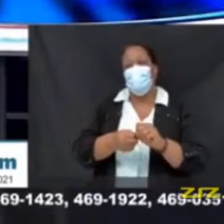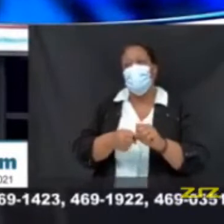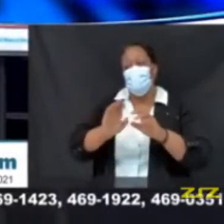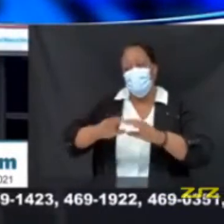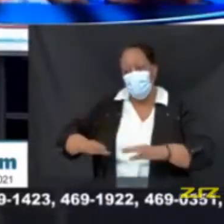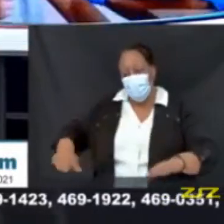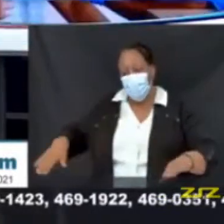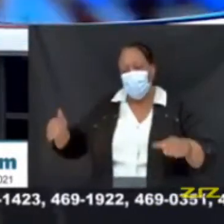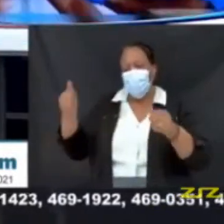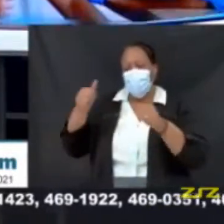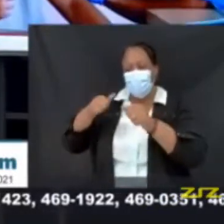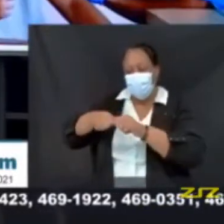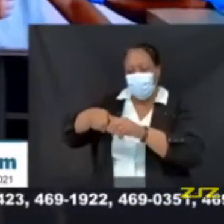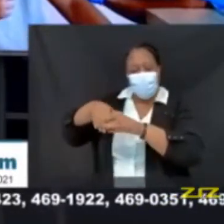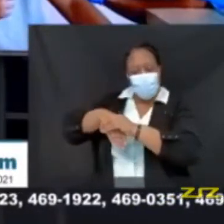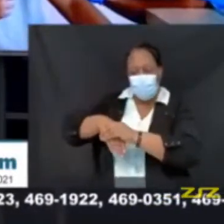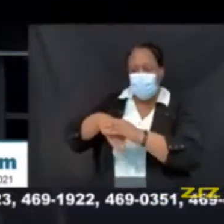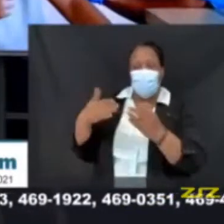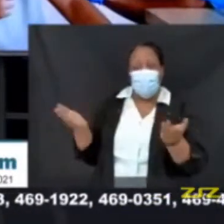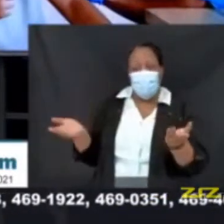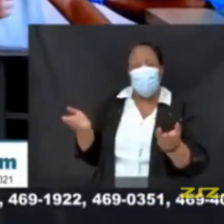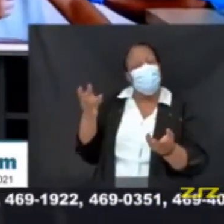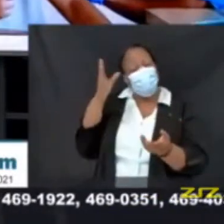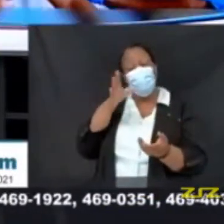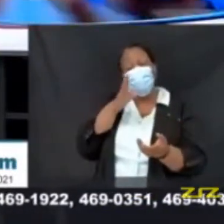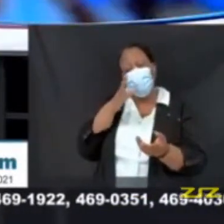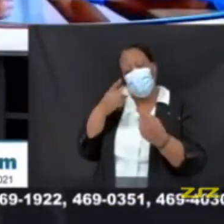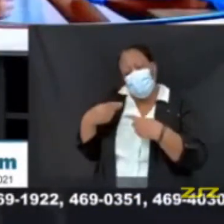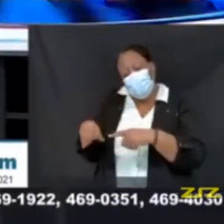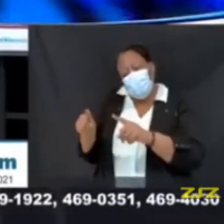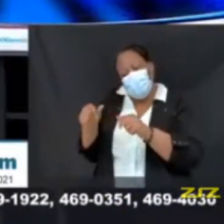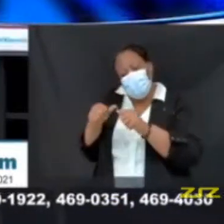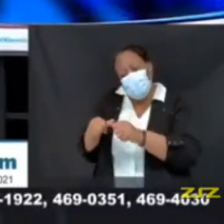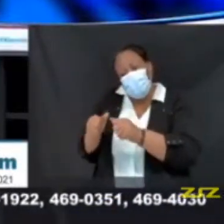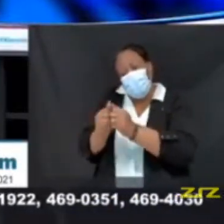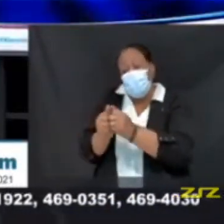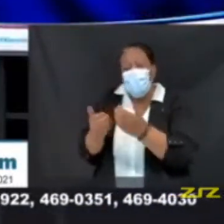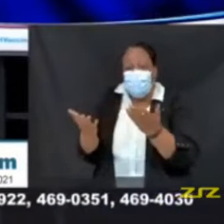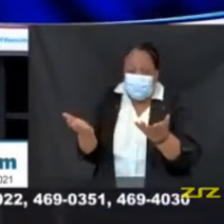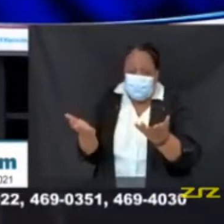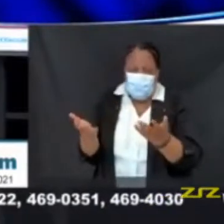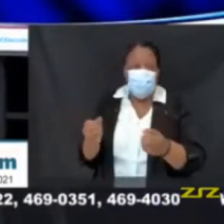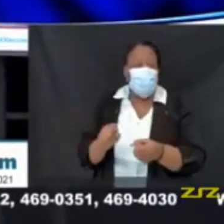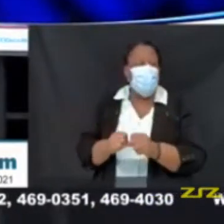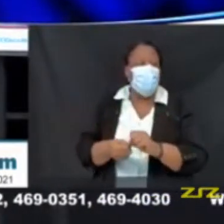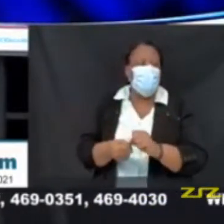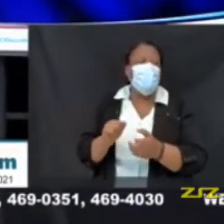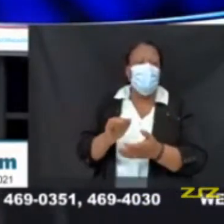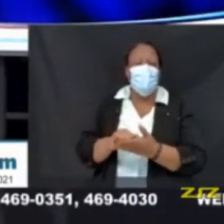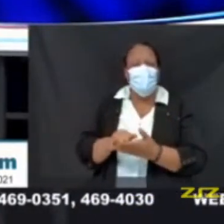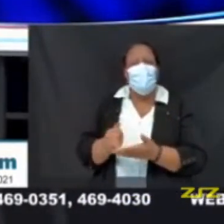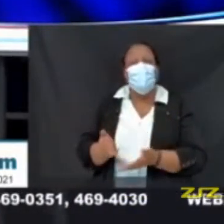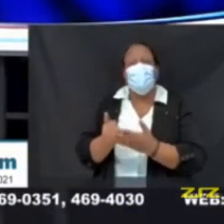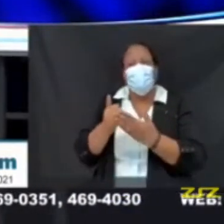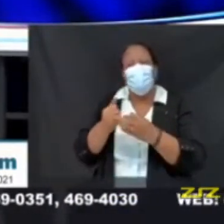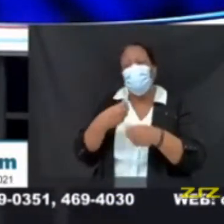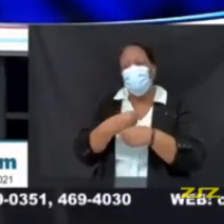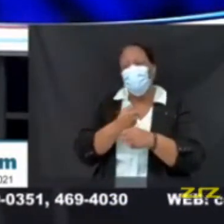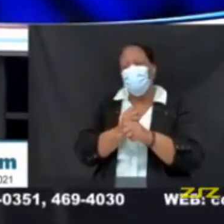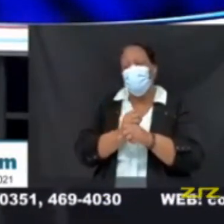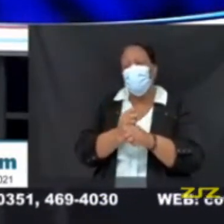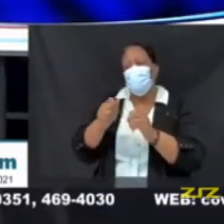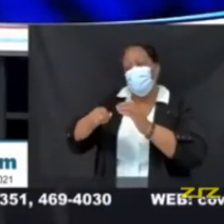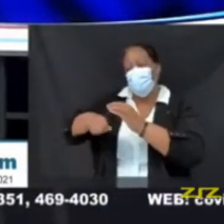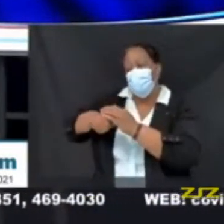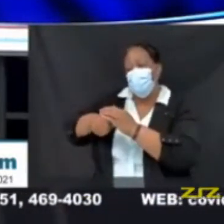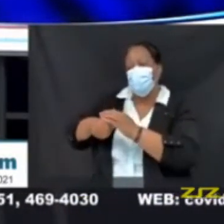quarantine with the mother, she would have to now assume the risk associated with the child. And so when the child